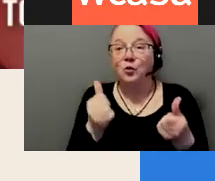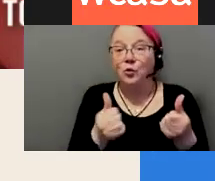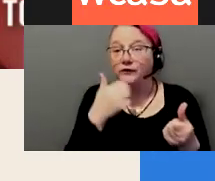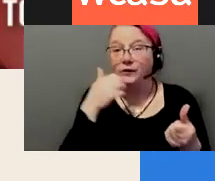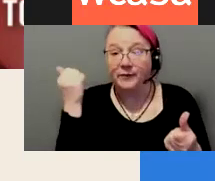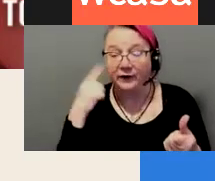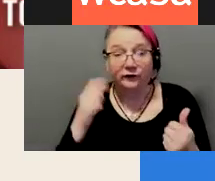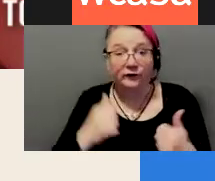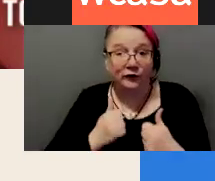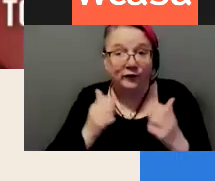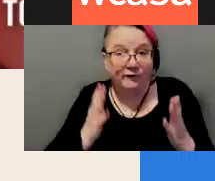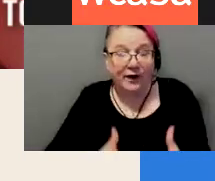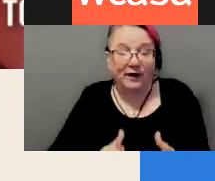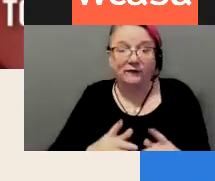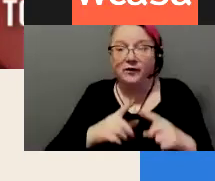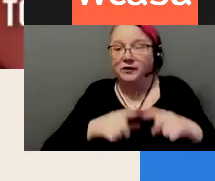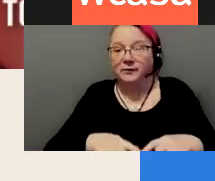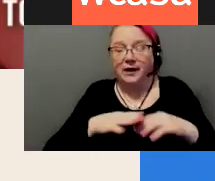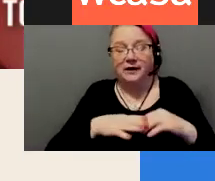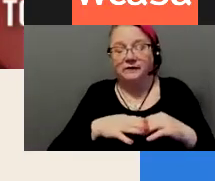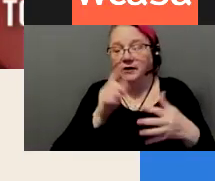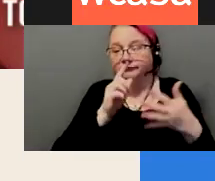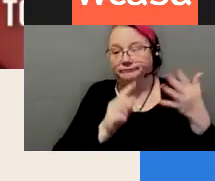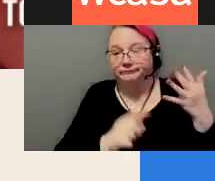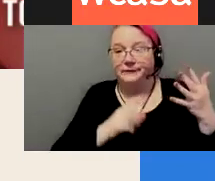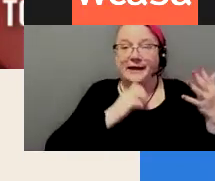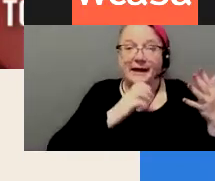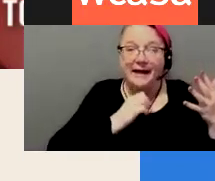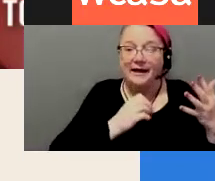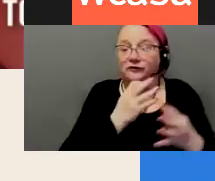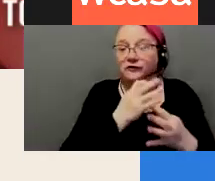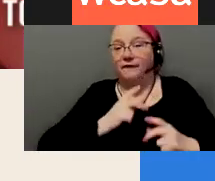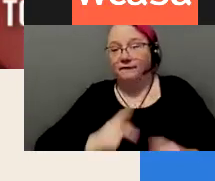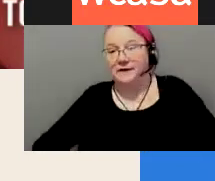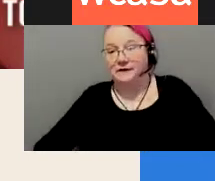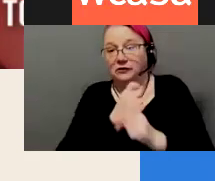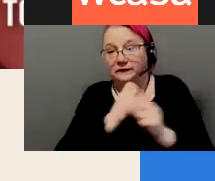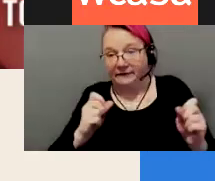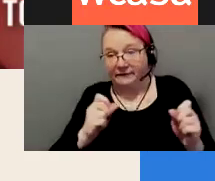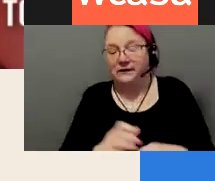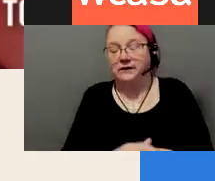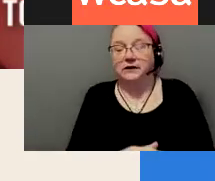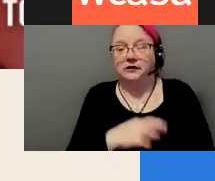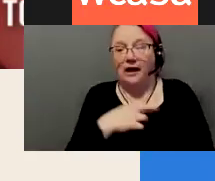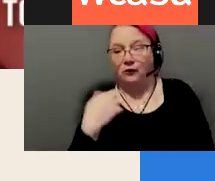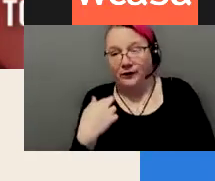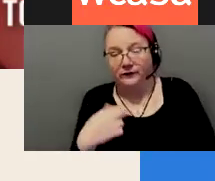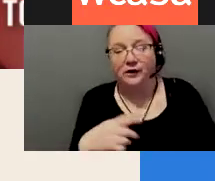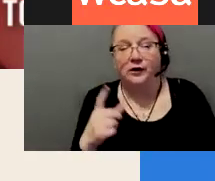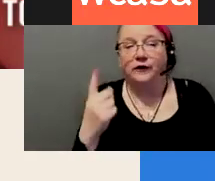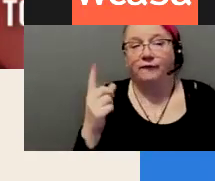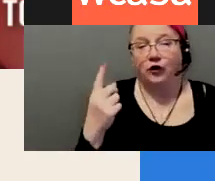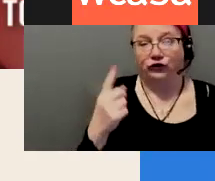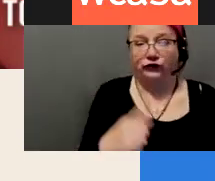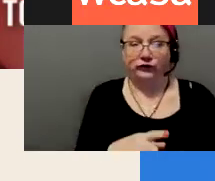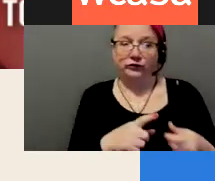for the survivor depends on a number of factors, including age and physical safety risk. The first option I want to highlight here